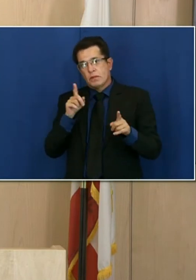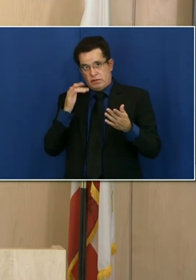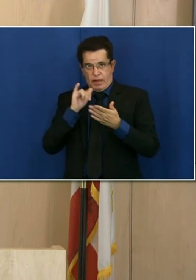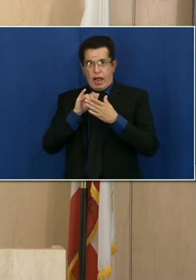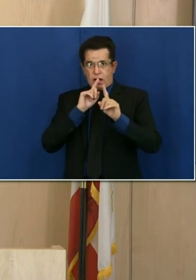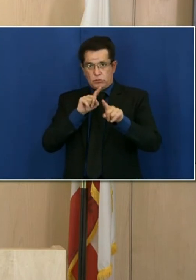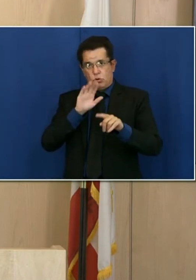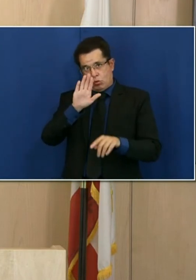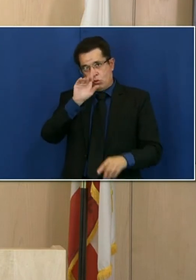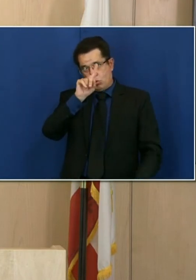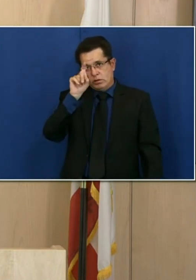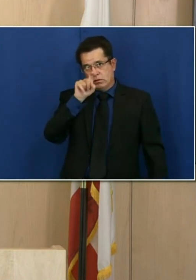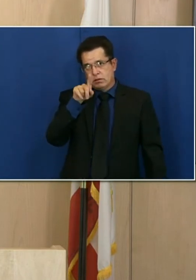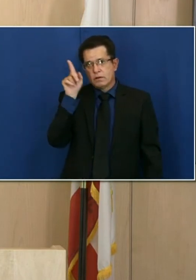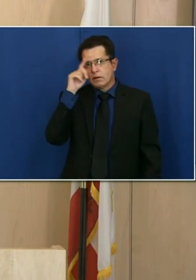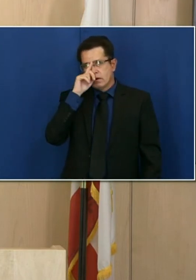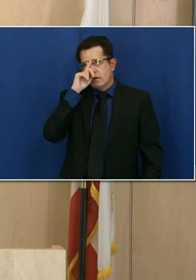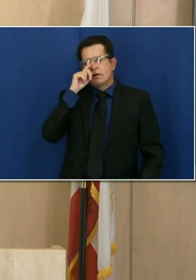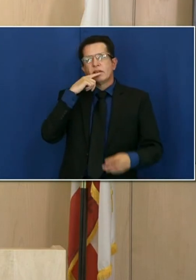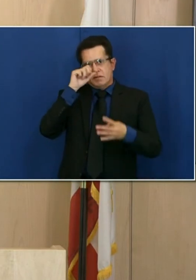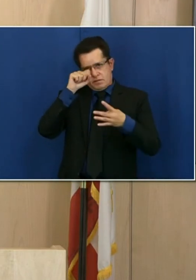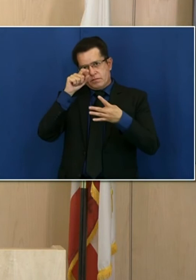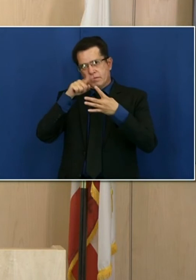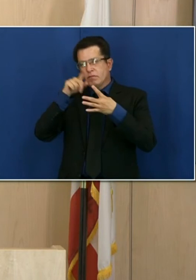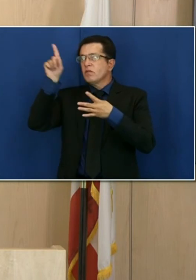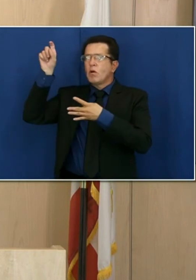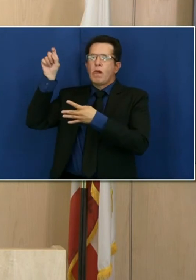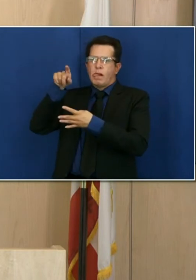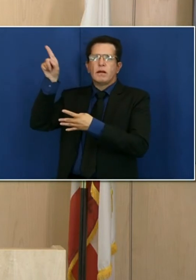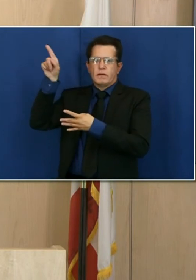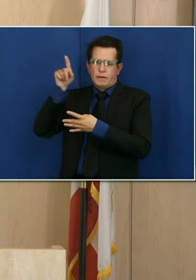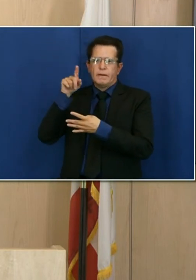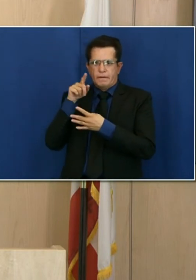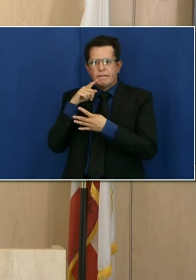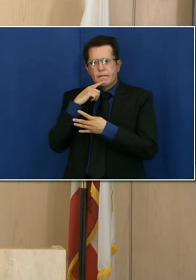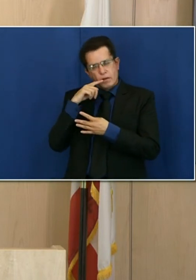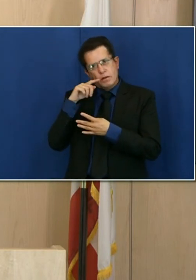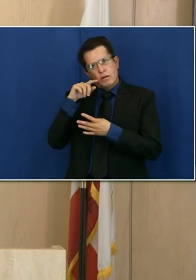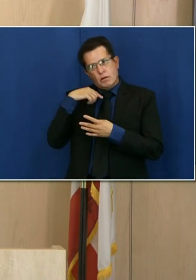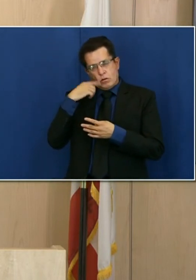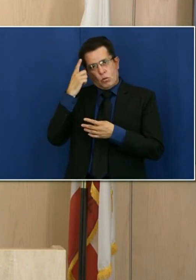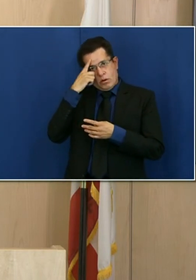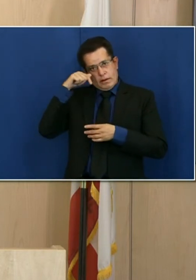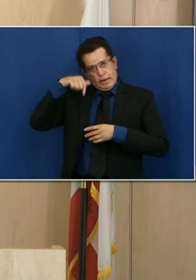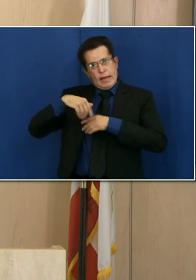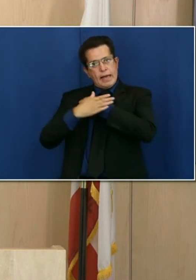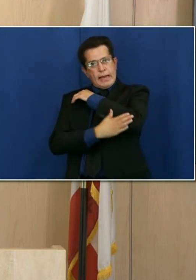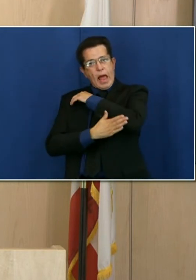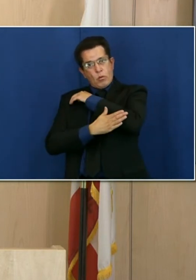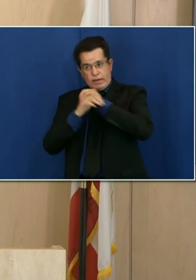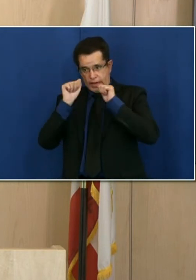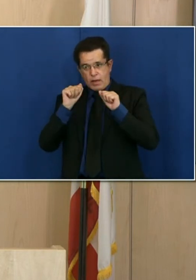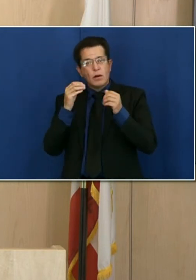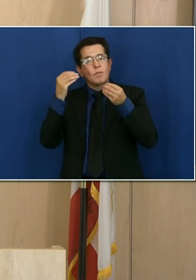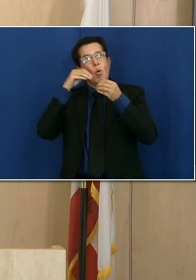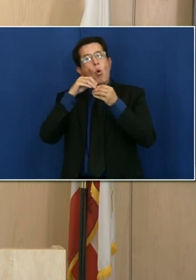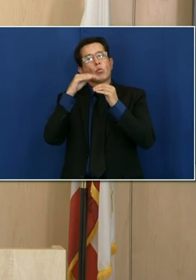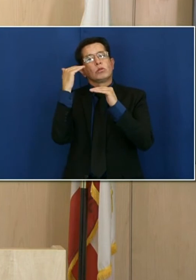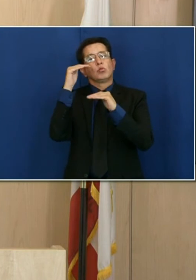question? It does on the first part. And the second, just to clarify again, can the county take any more